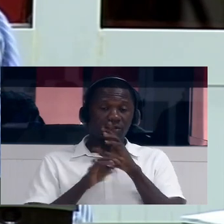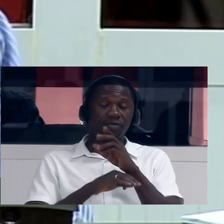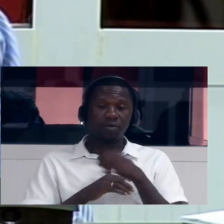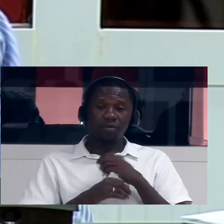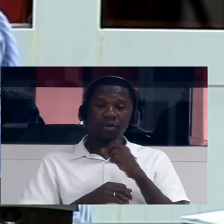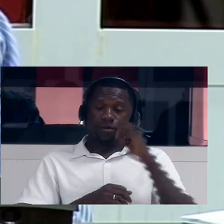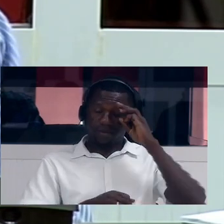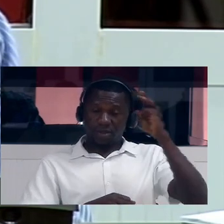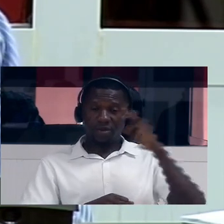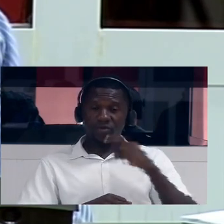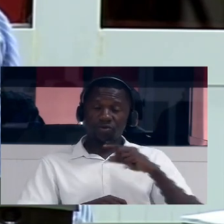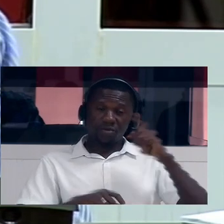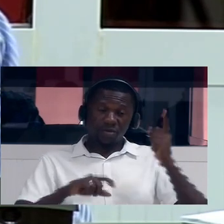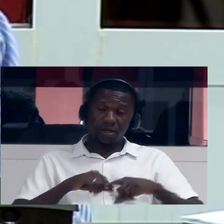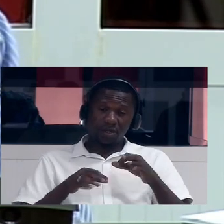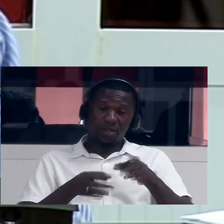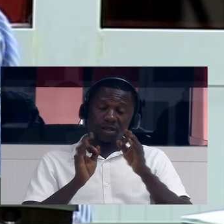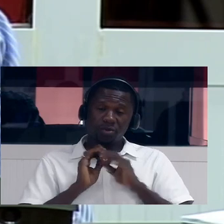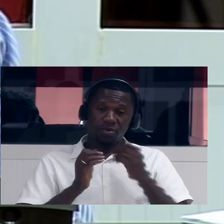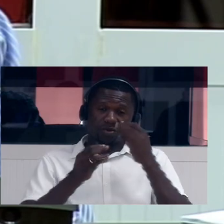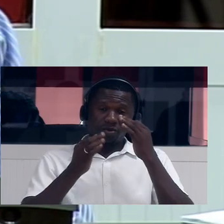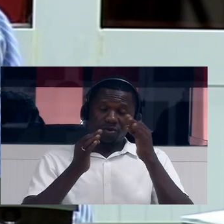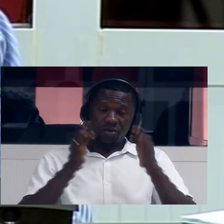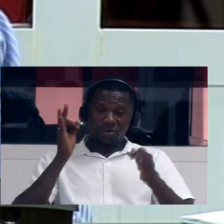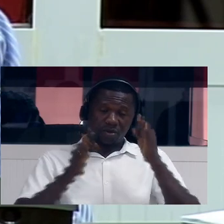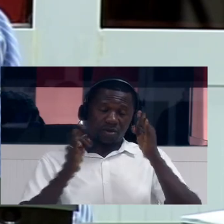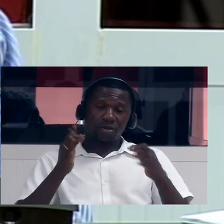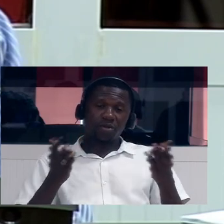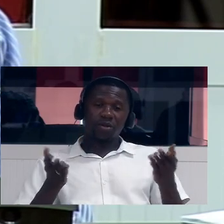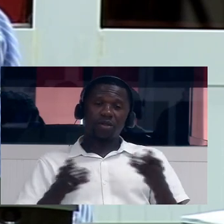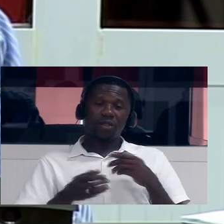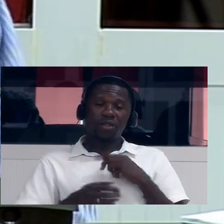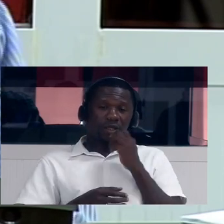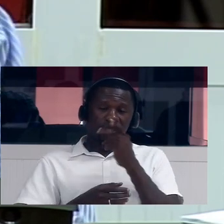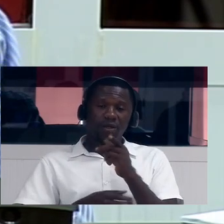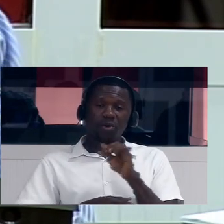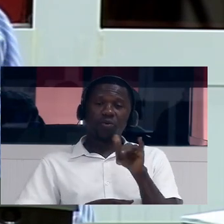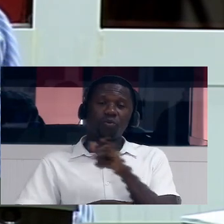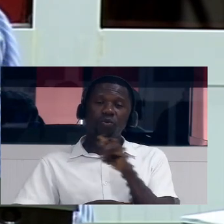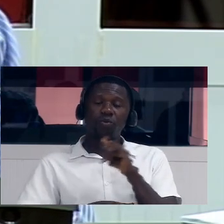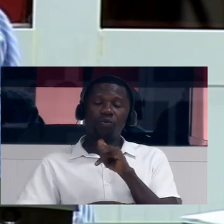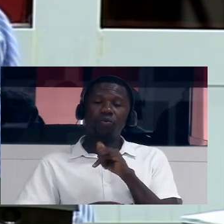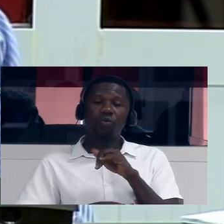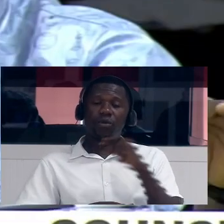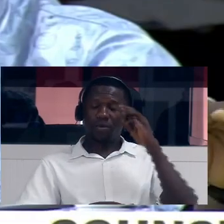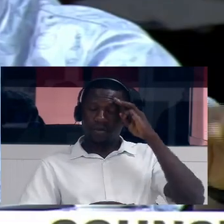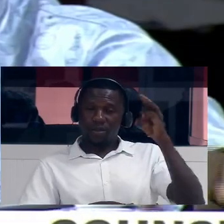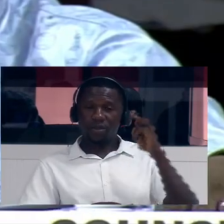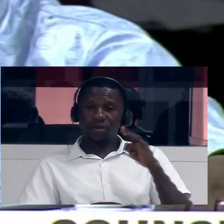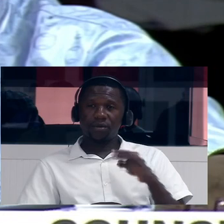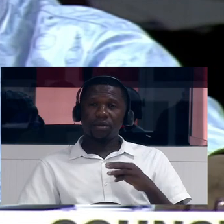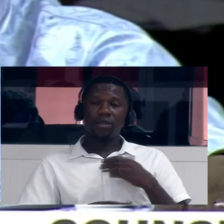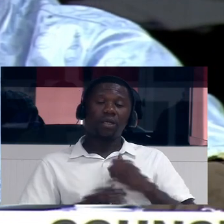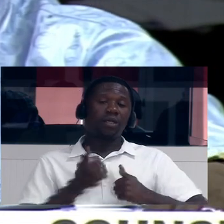and taken to court. I said, oh, is that what happened? Did he say which minister? Interior, of course. Say again, sir?